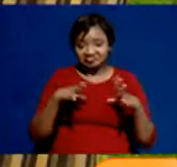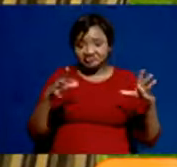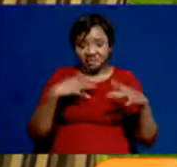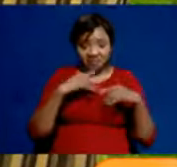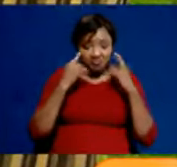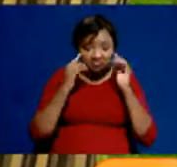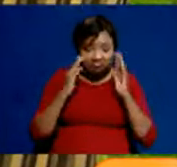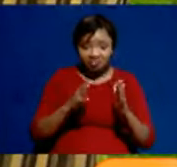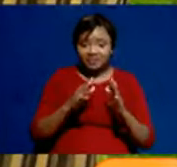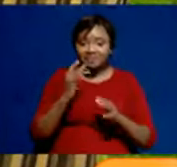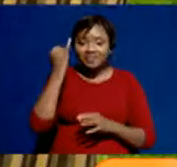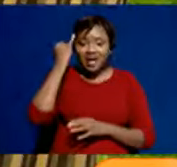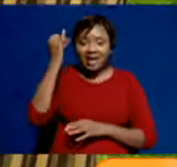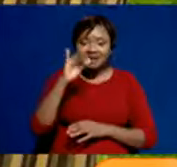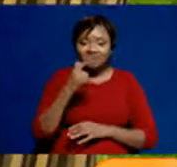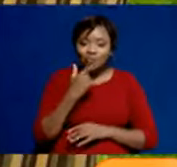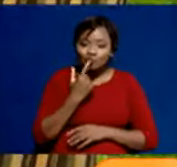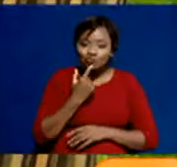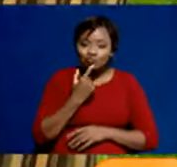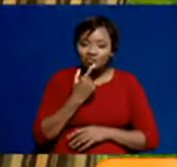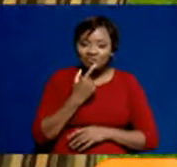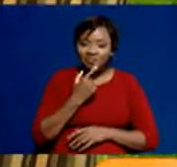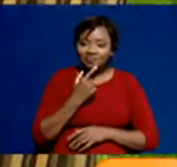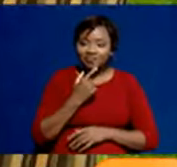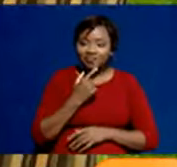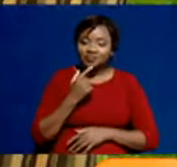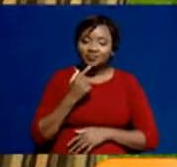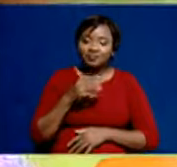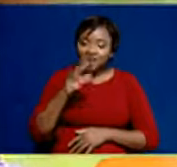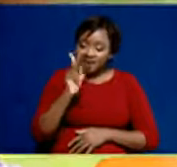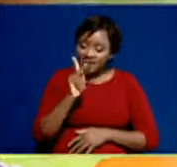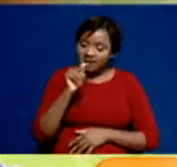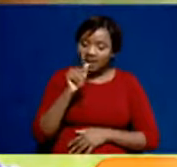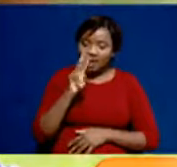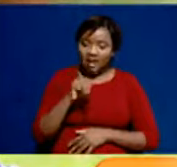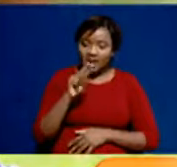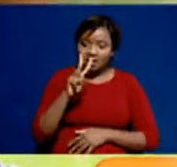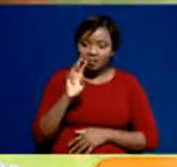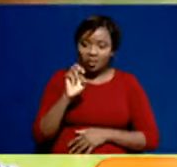What's the idea? What's Kamwene the idea just means ours, to check on our health,